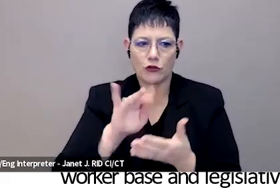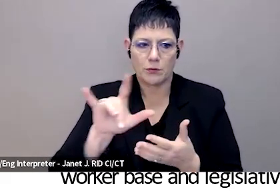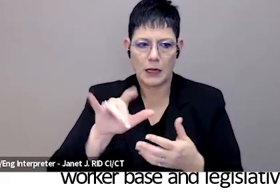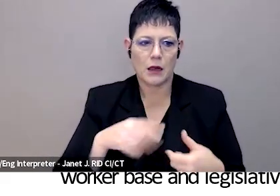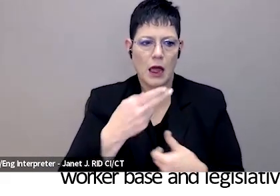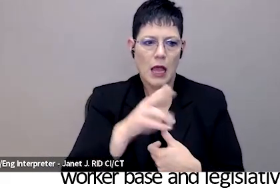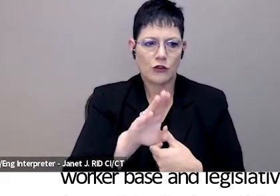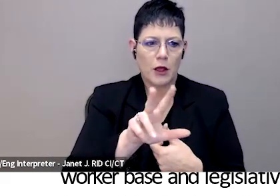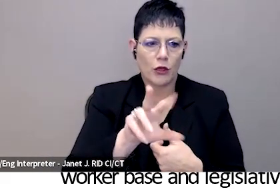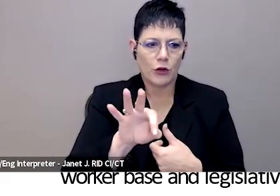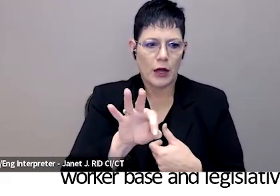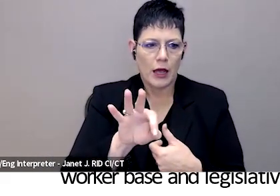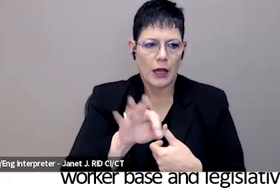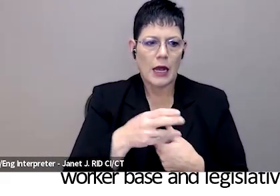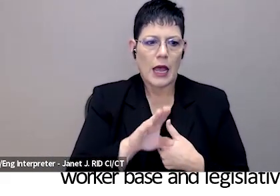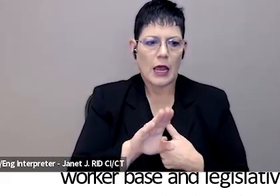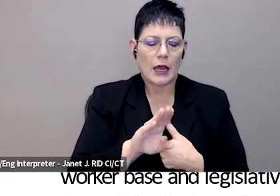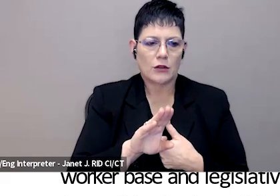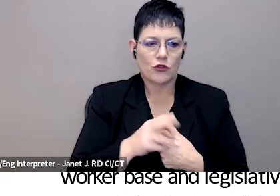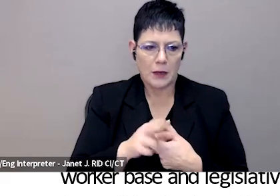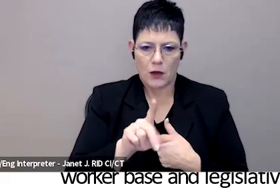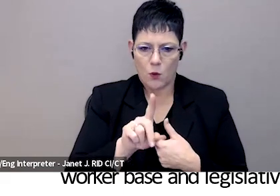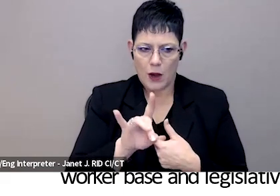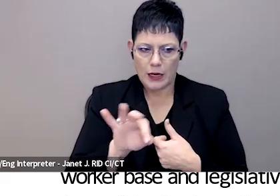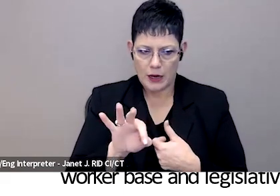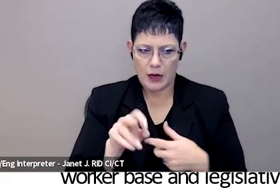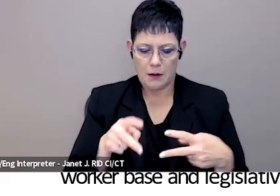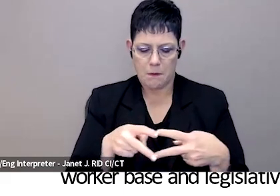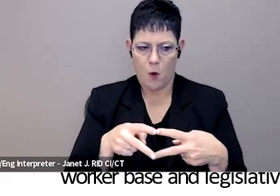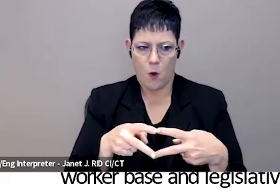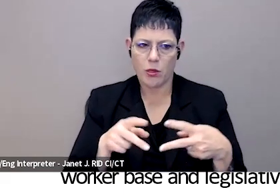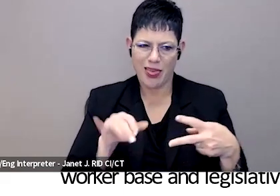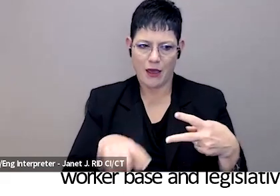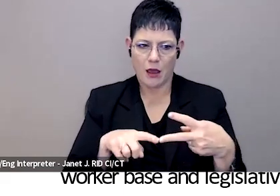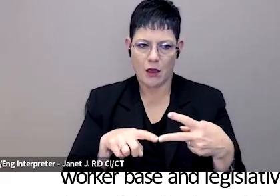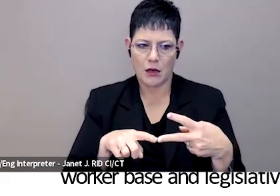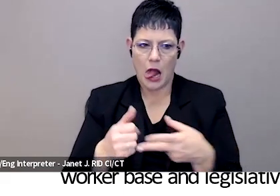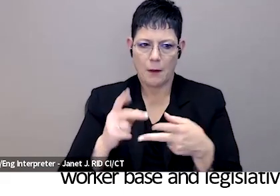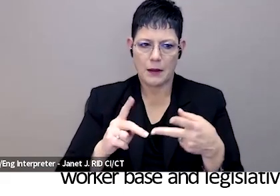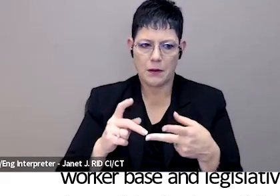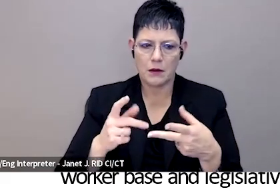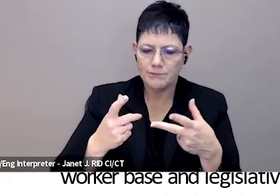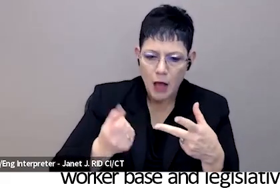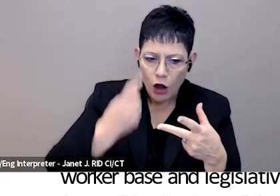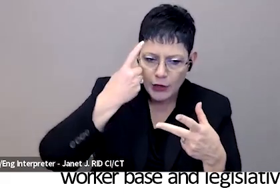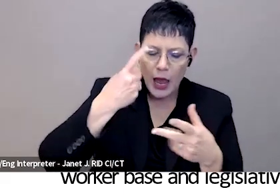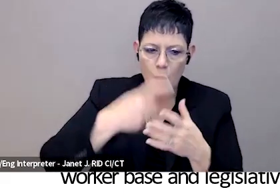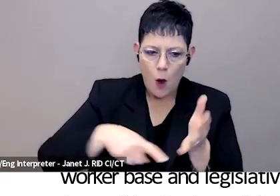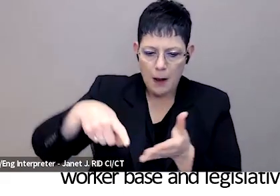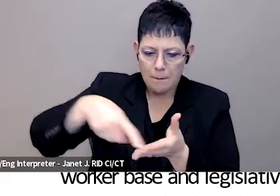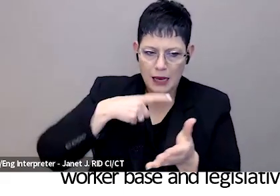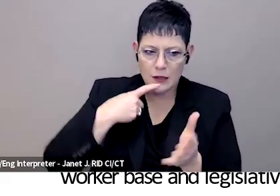get critical information that would allow people to make better policy decisions about what payment rates would be